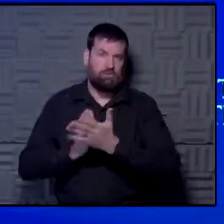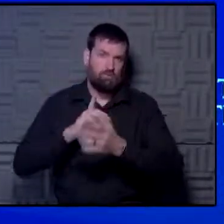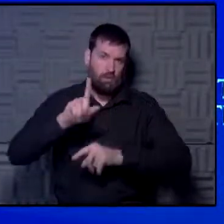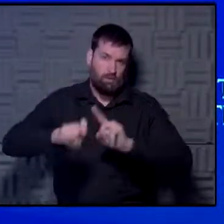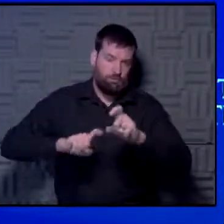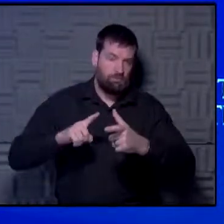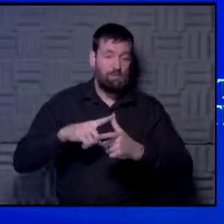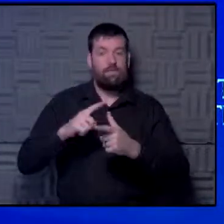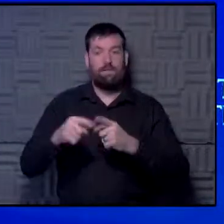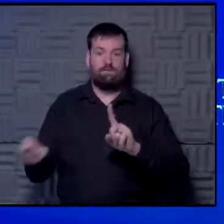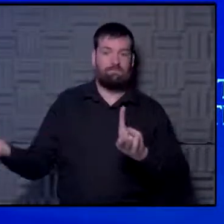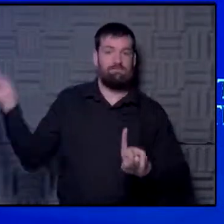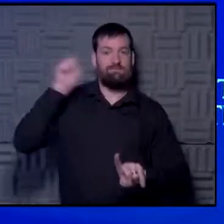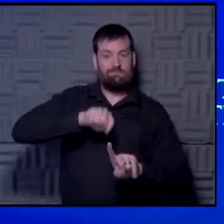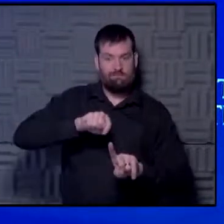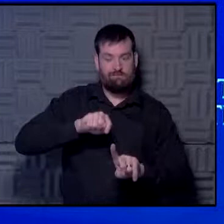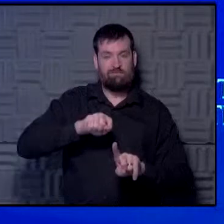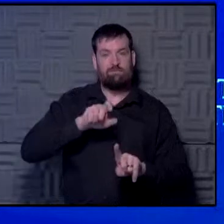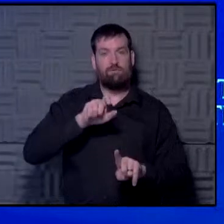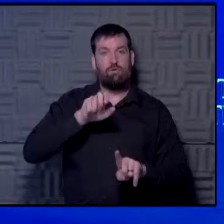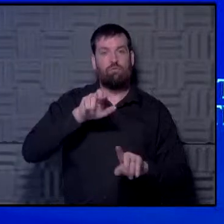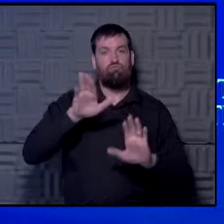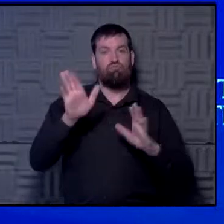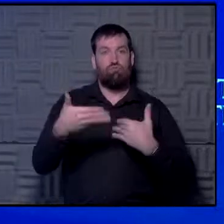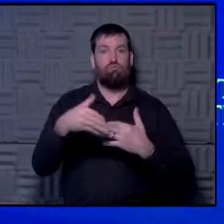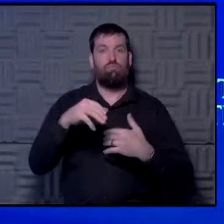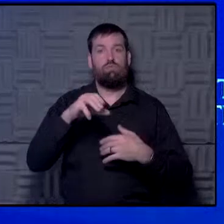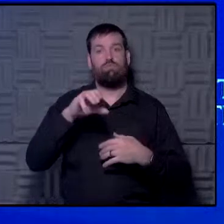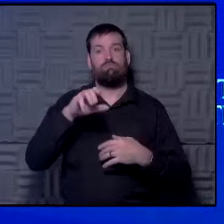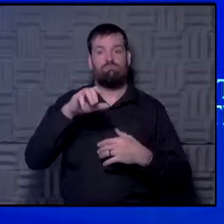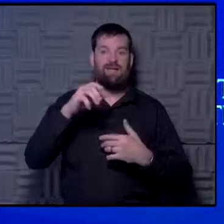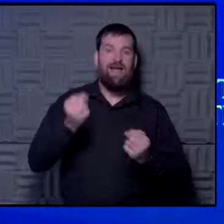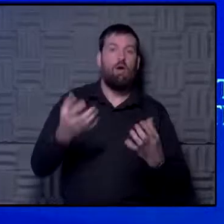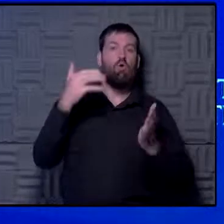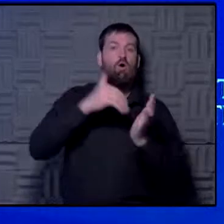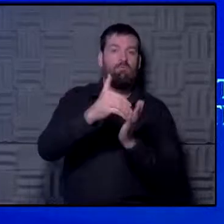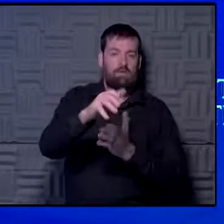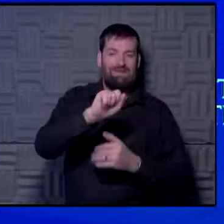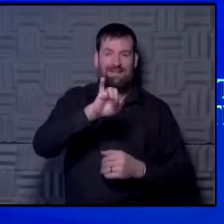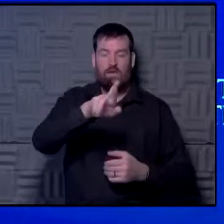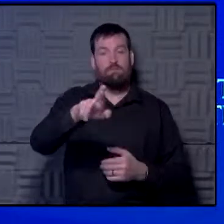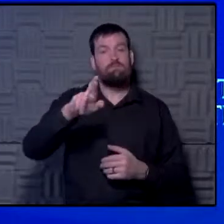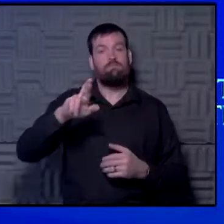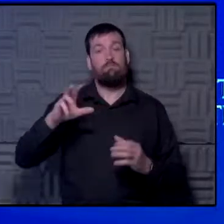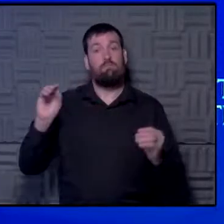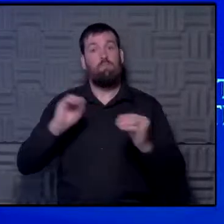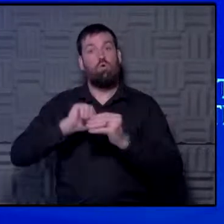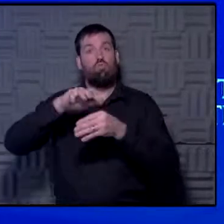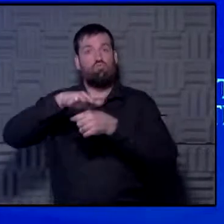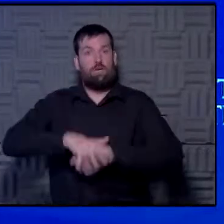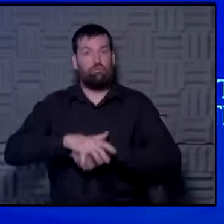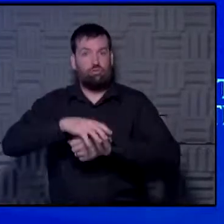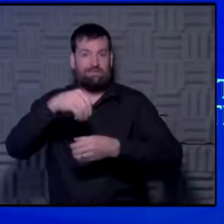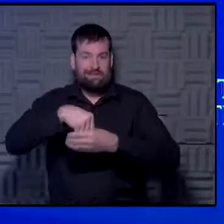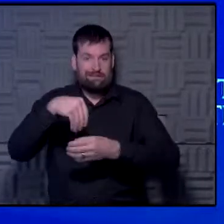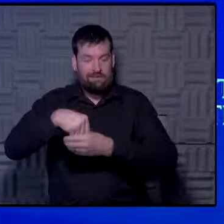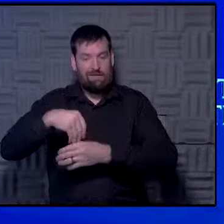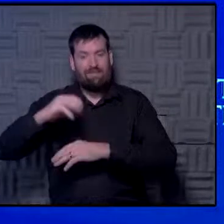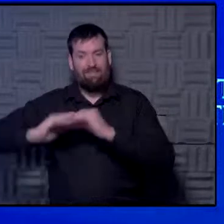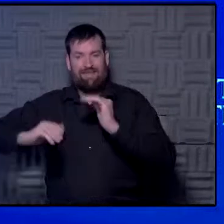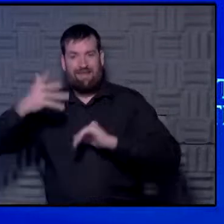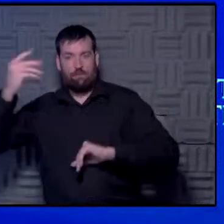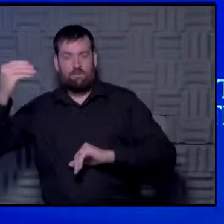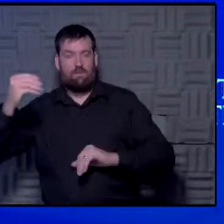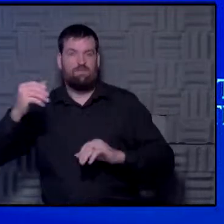then again, I come back to the room turnover rate. Bubbles usually exist because of the pressure they create. They have a higher pressure inside the bubble than outside that helps